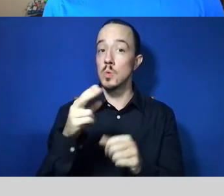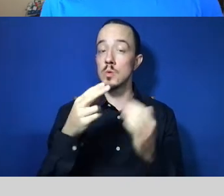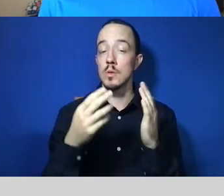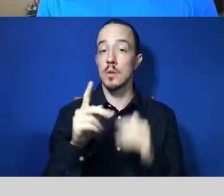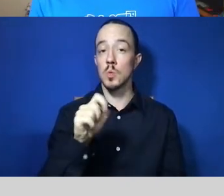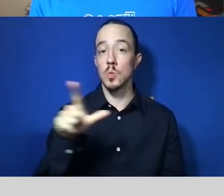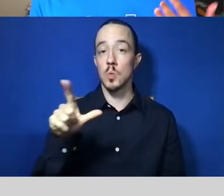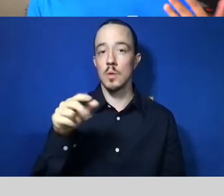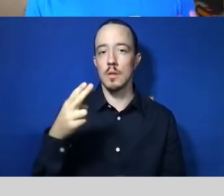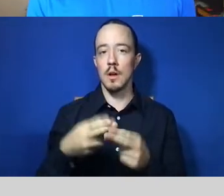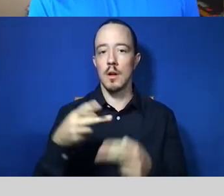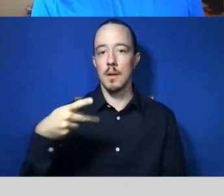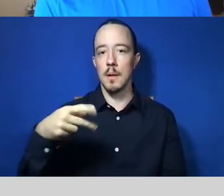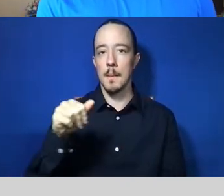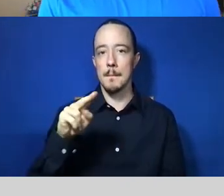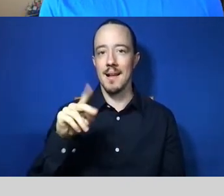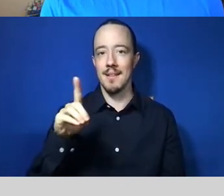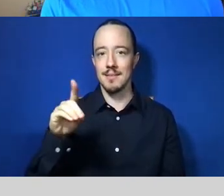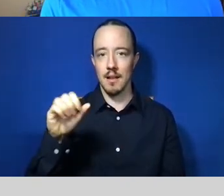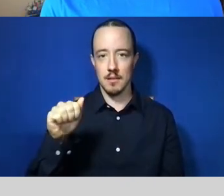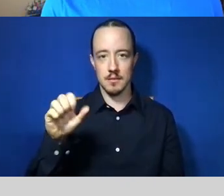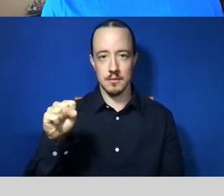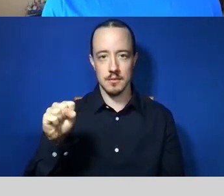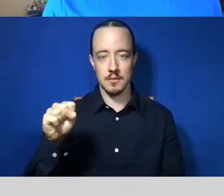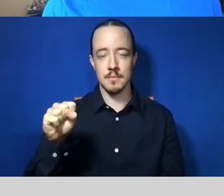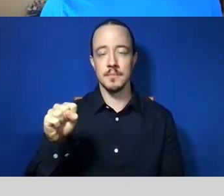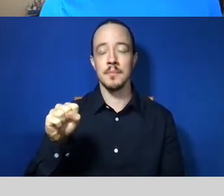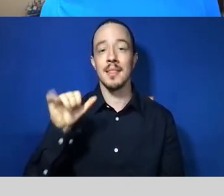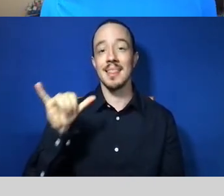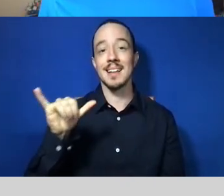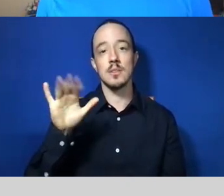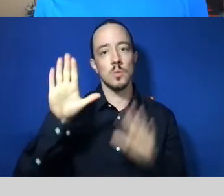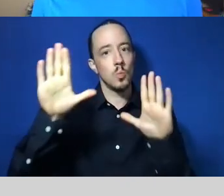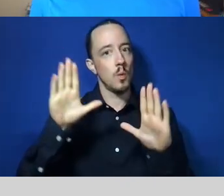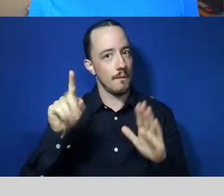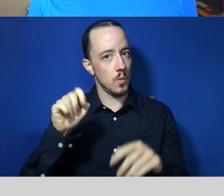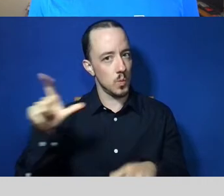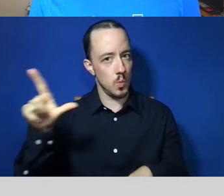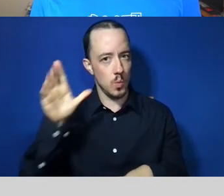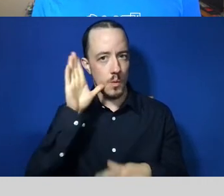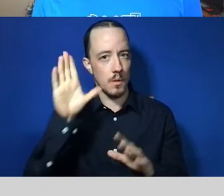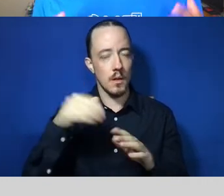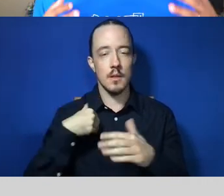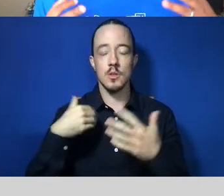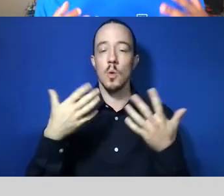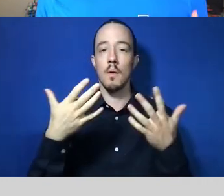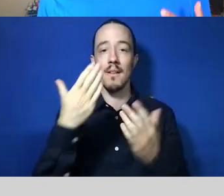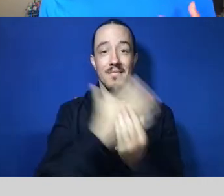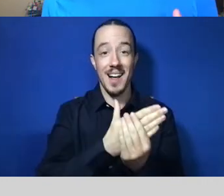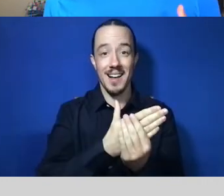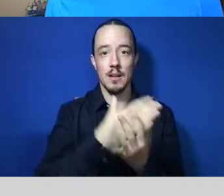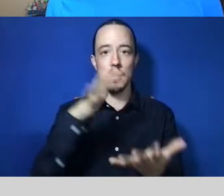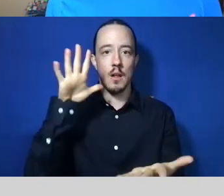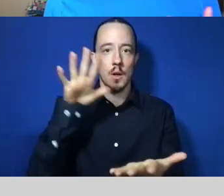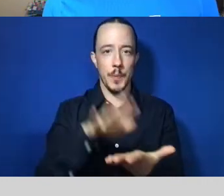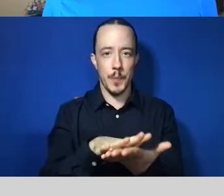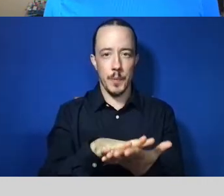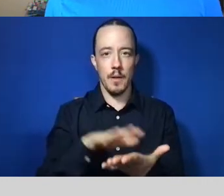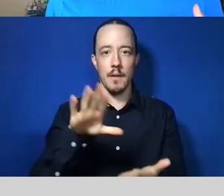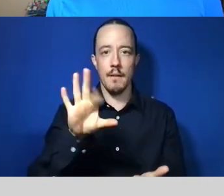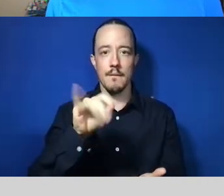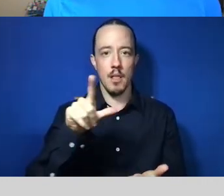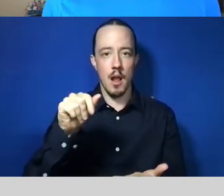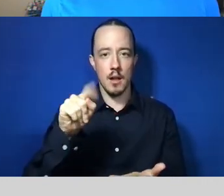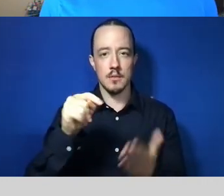was Pandas. Pandas is a great tool that gives you the ability to read flat files and display them in a visual